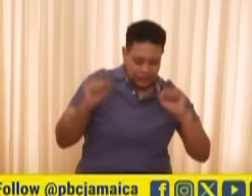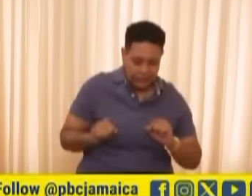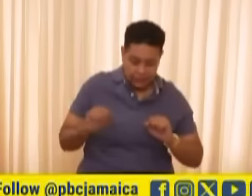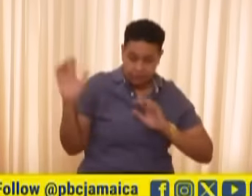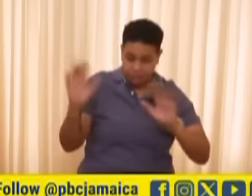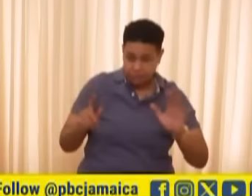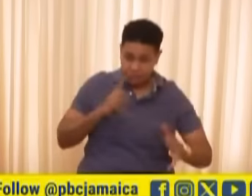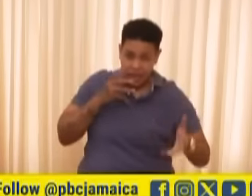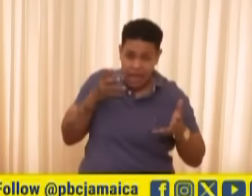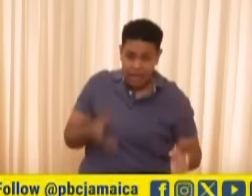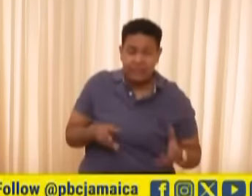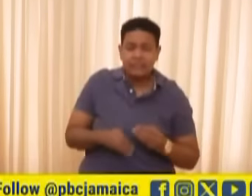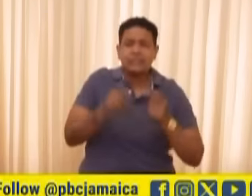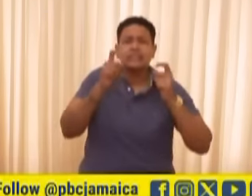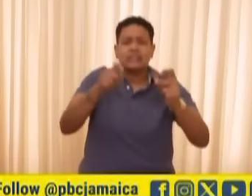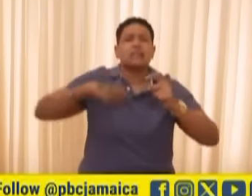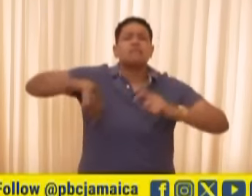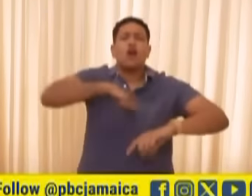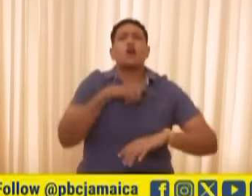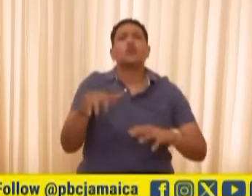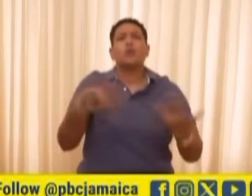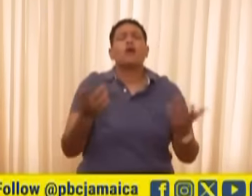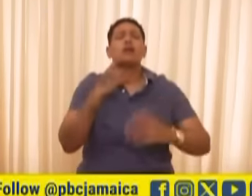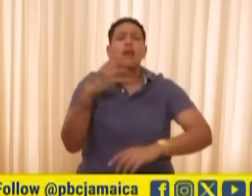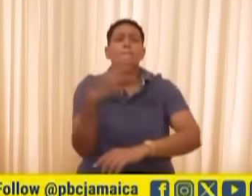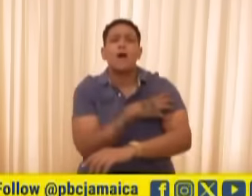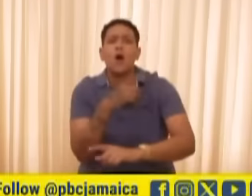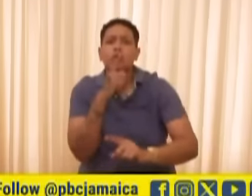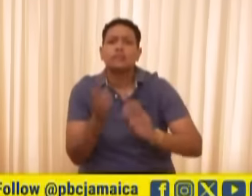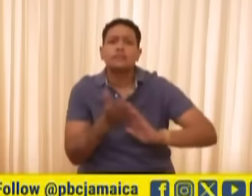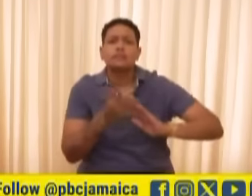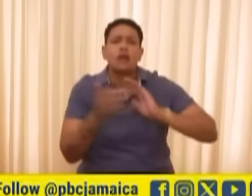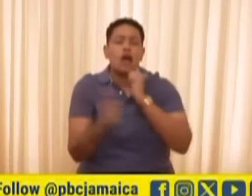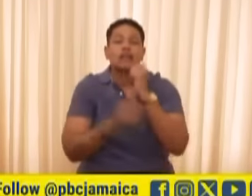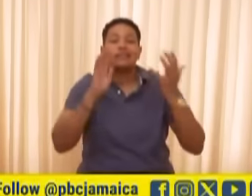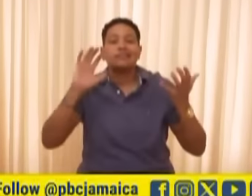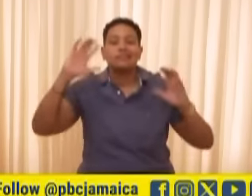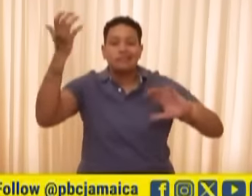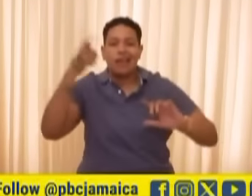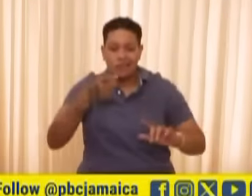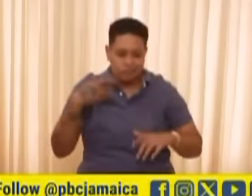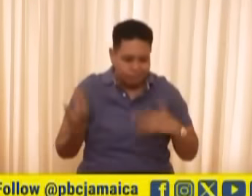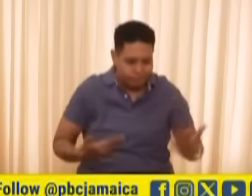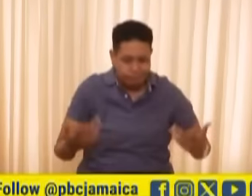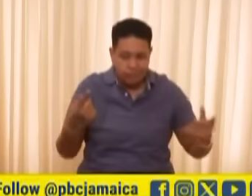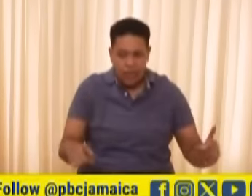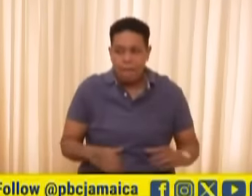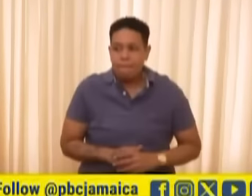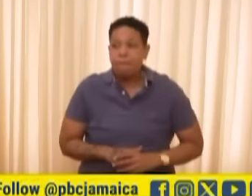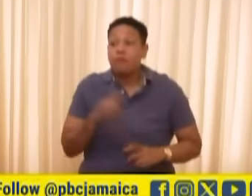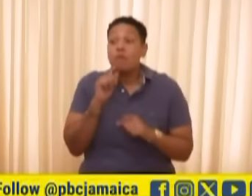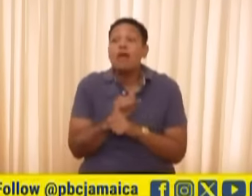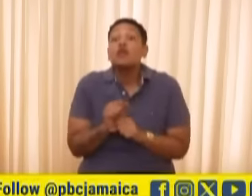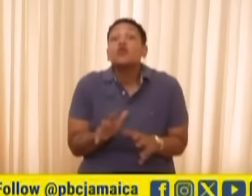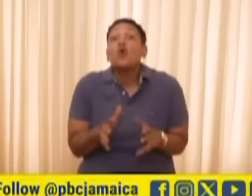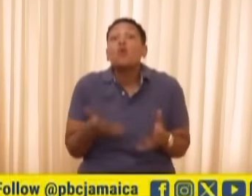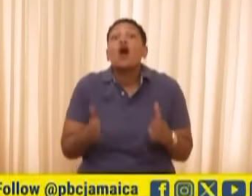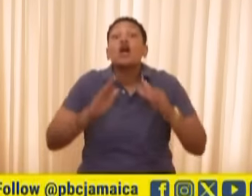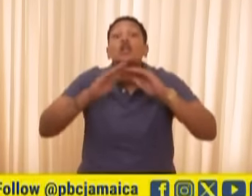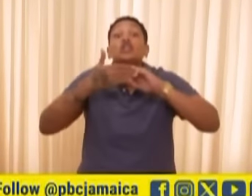which exist that gives us the powers under the Disaster Act to ensure